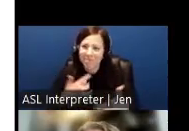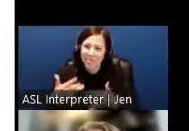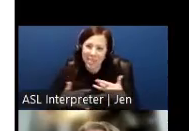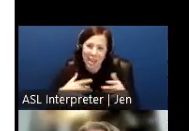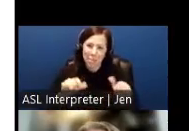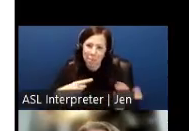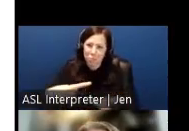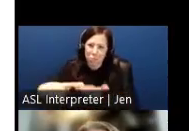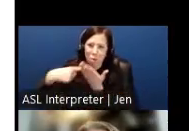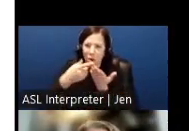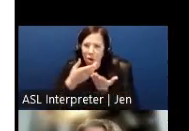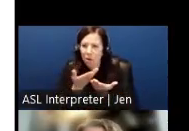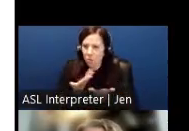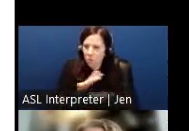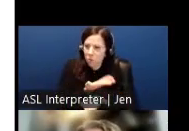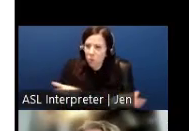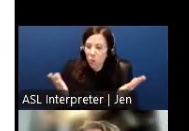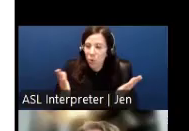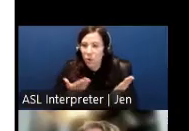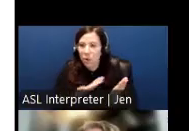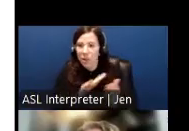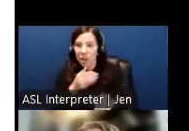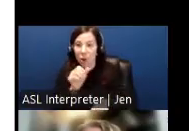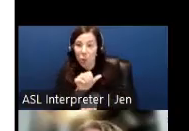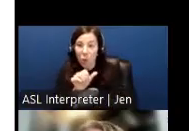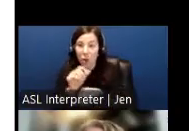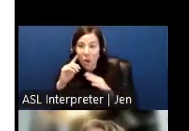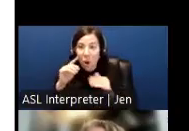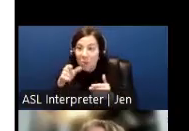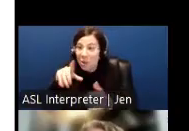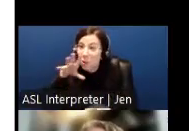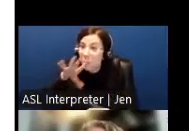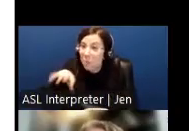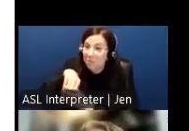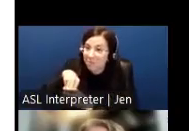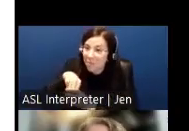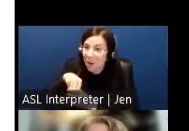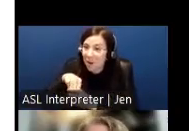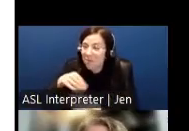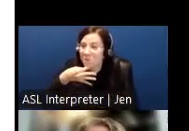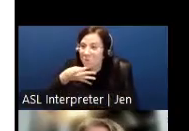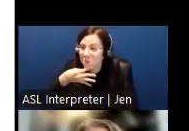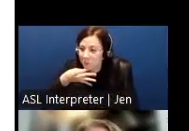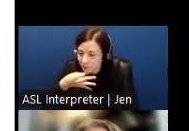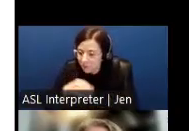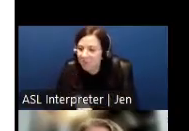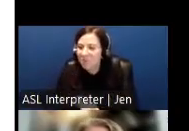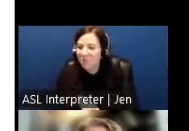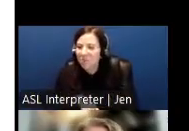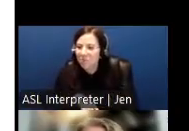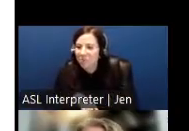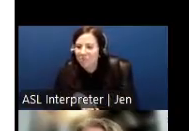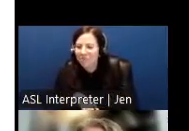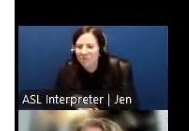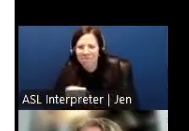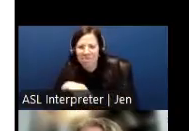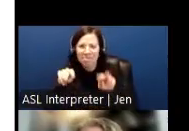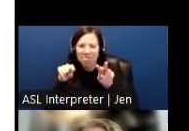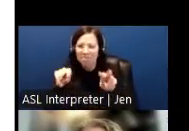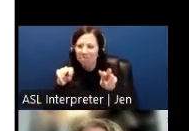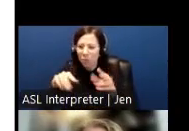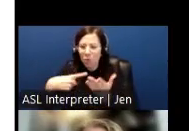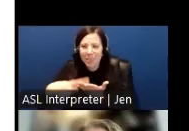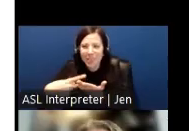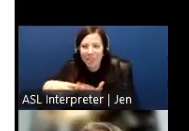you all about the work that we're going to be the work that hopefully you all will become able to become a part of. And yeah, I'm looking forward to the